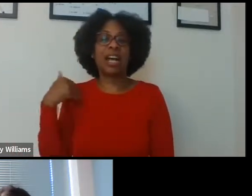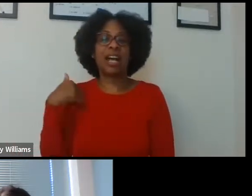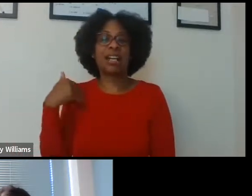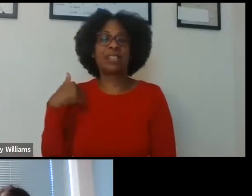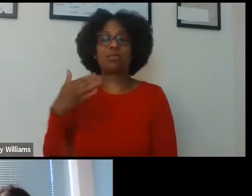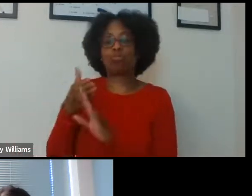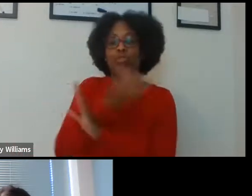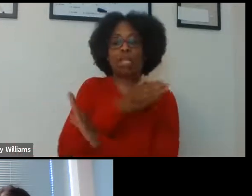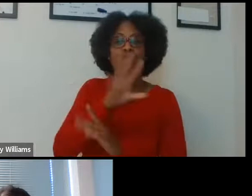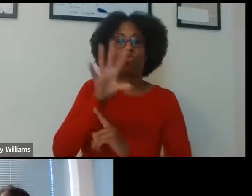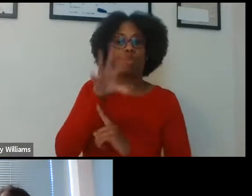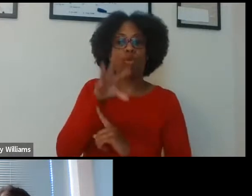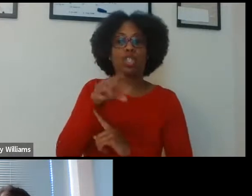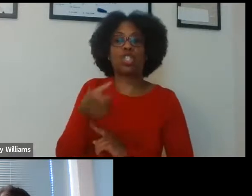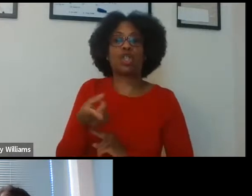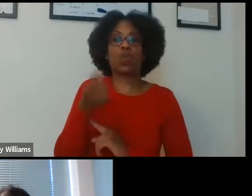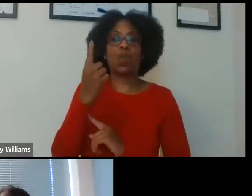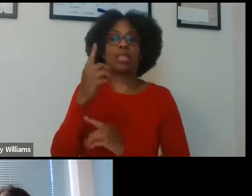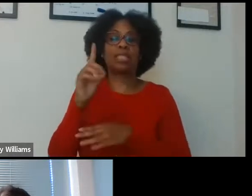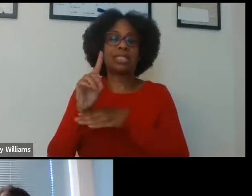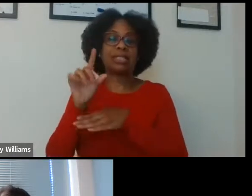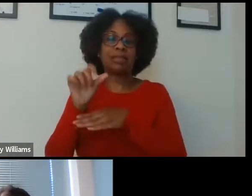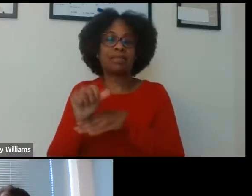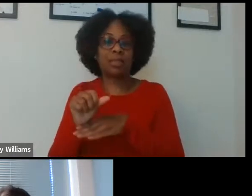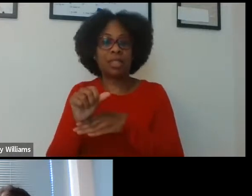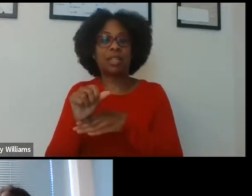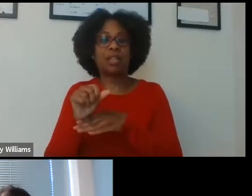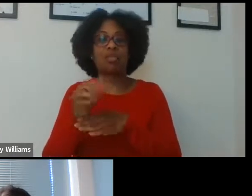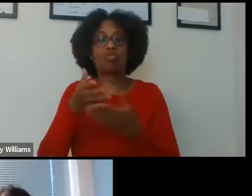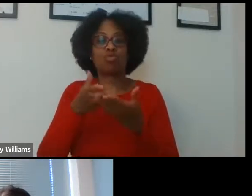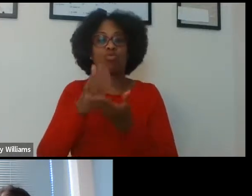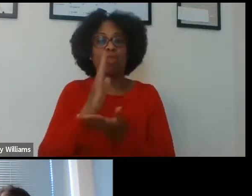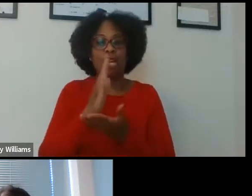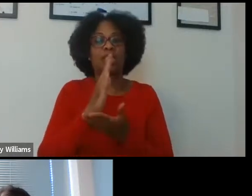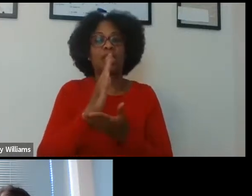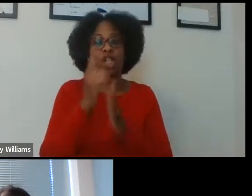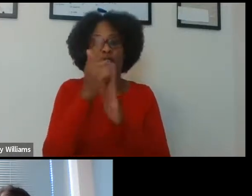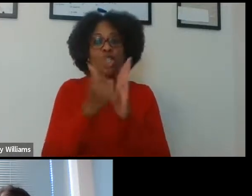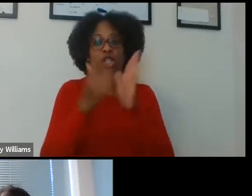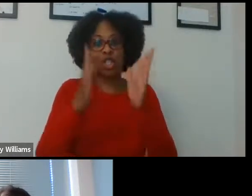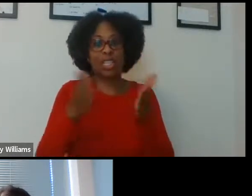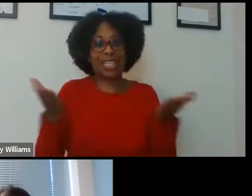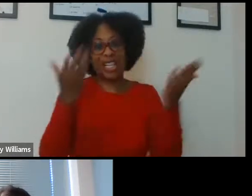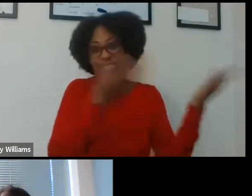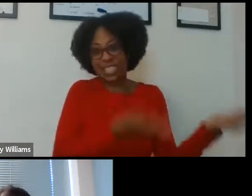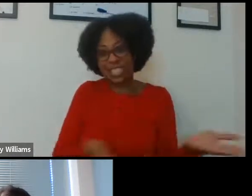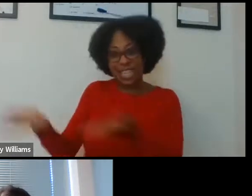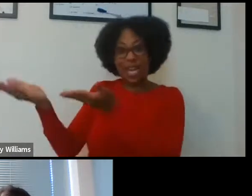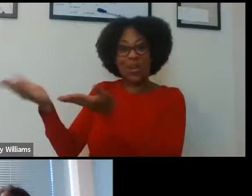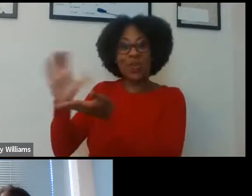our disability rights staff attorneys here at dLCV. Take it away, Carrie.